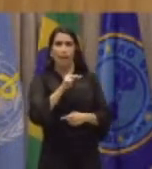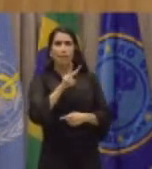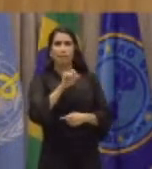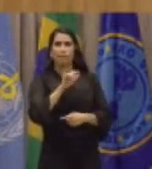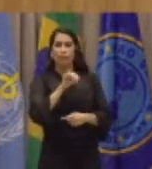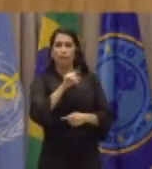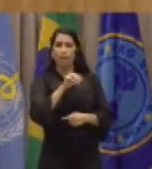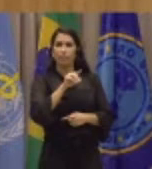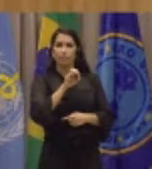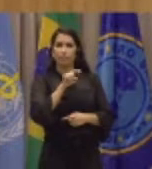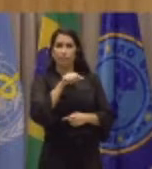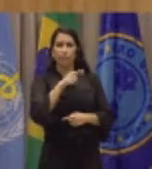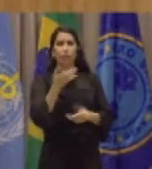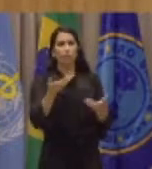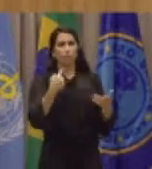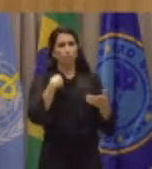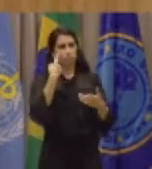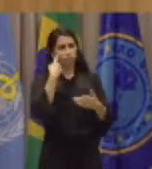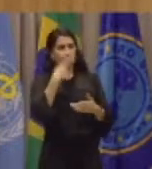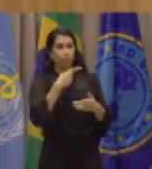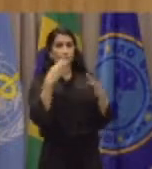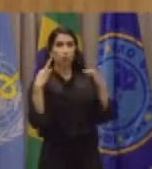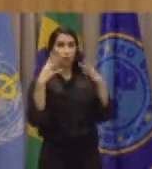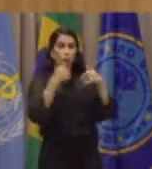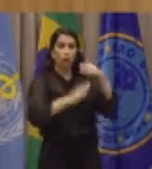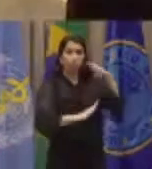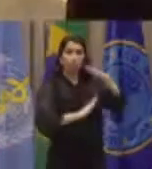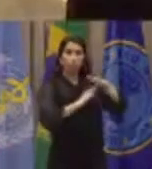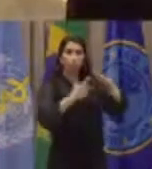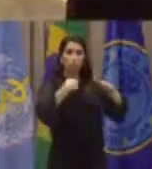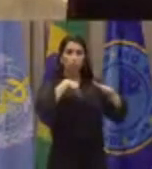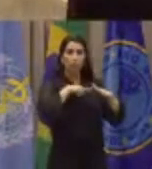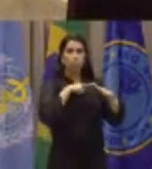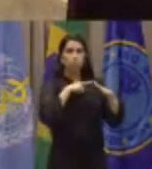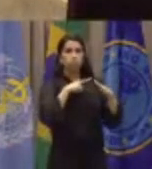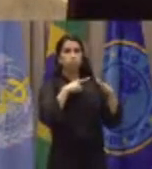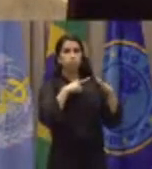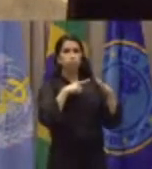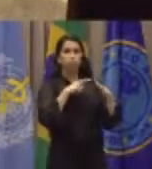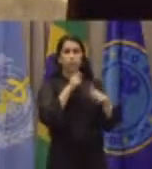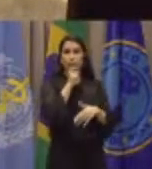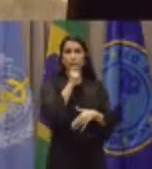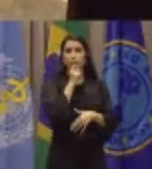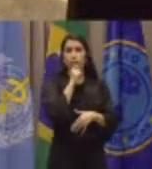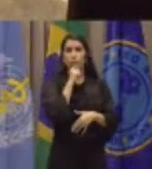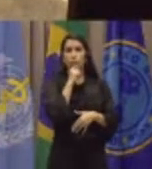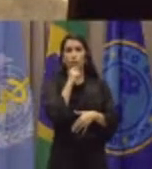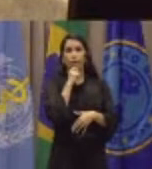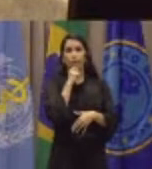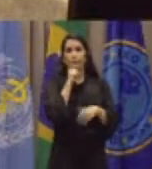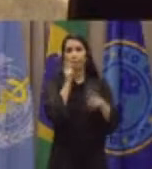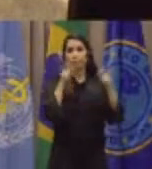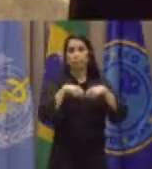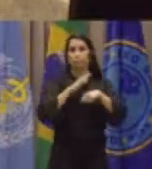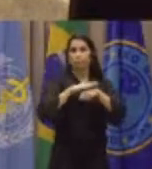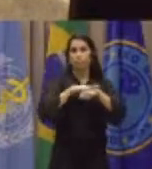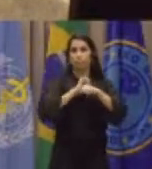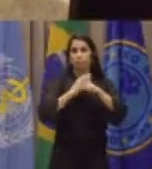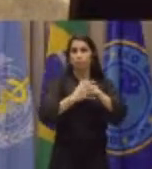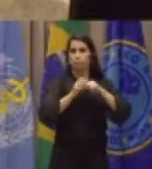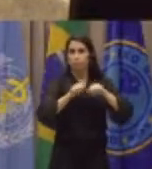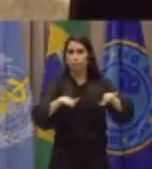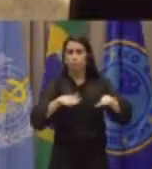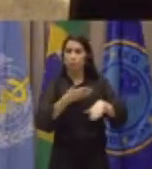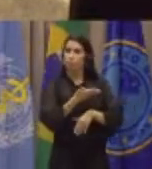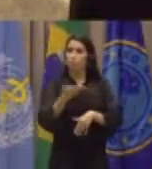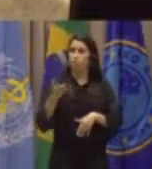seeing this back validation issue, so it have to be included even with all the limitations. It could